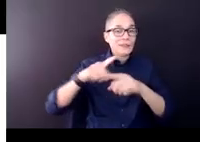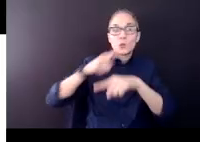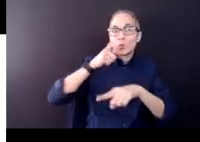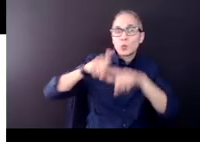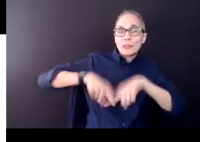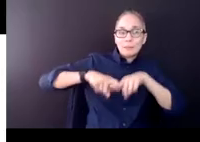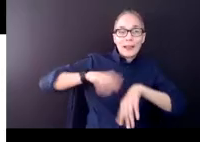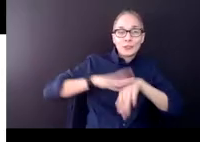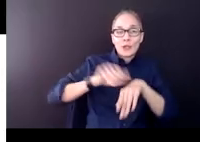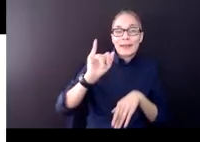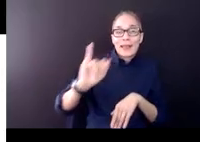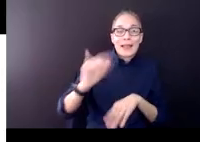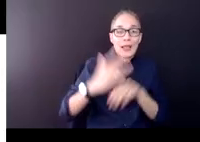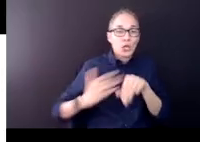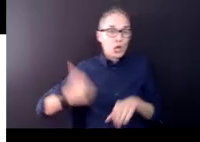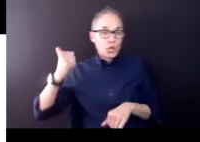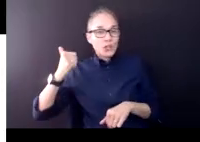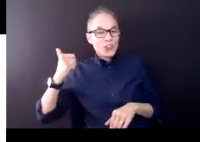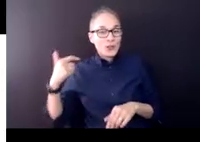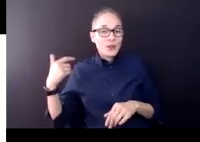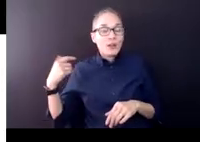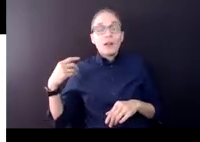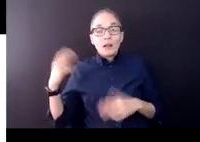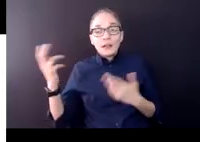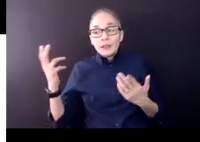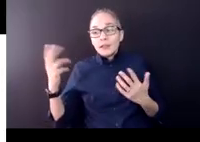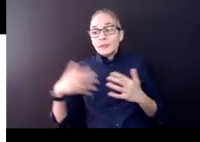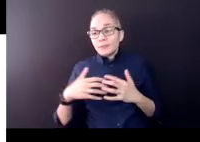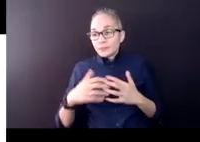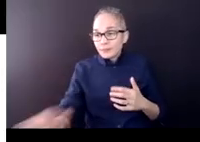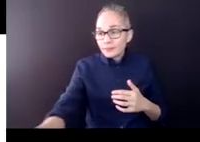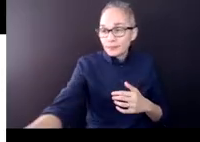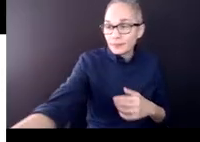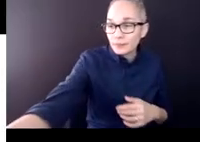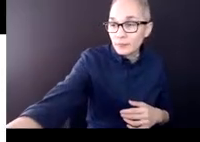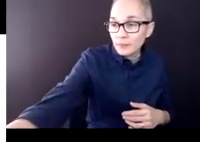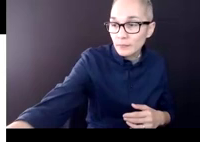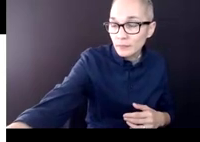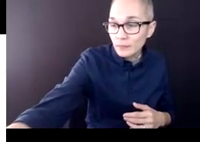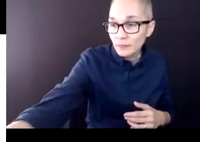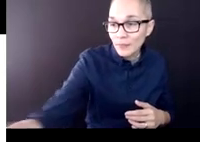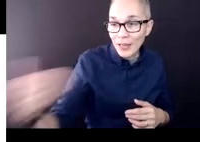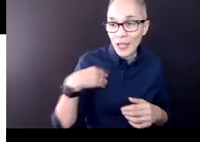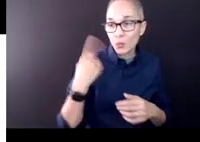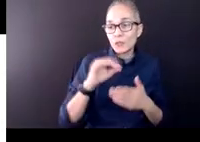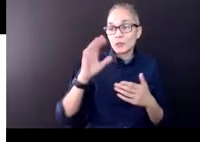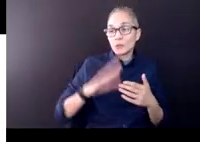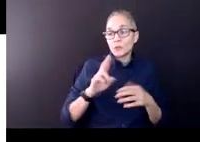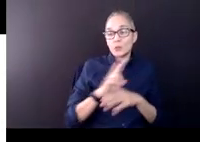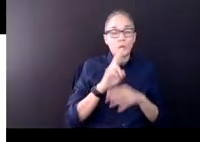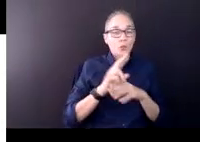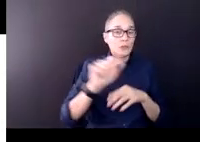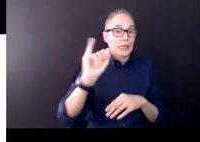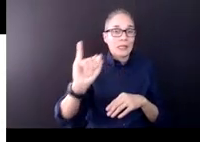so, um, I once had a student who used AI excessively. And the first